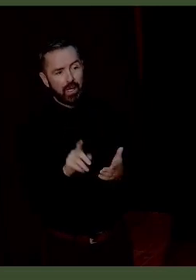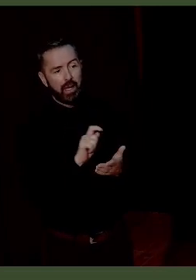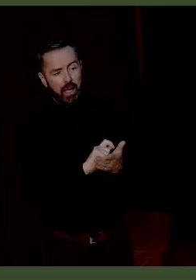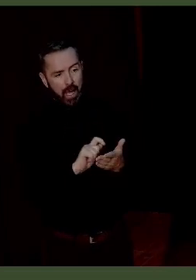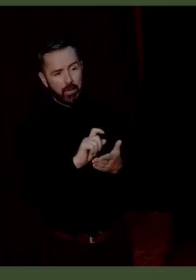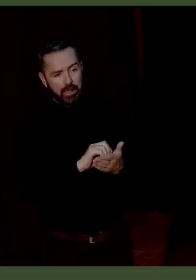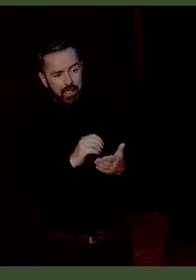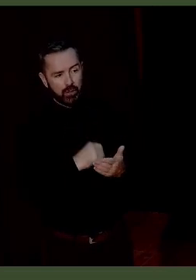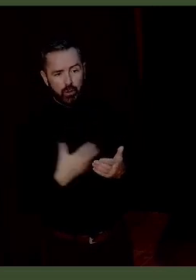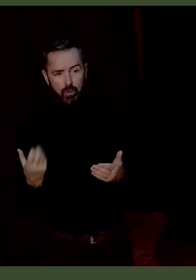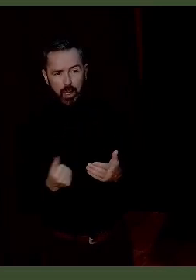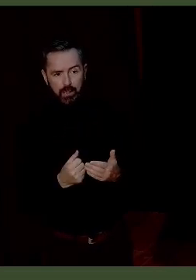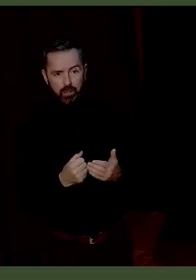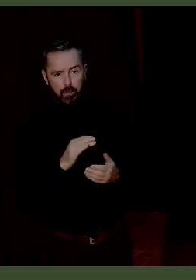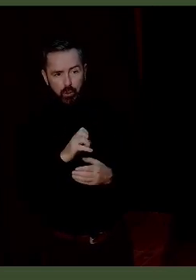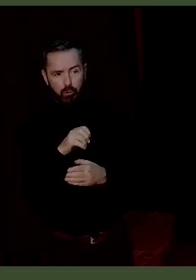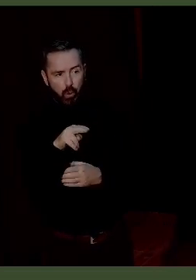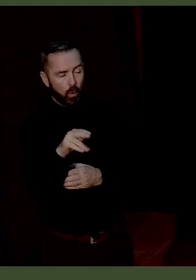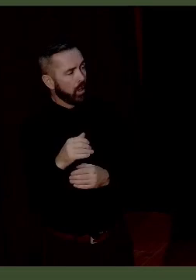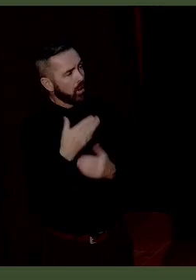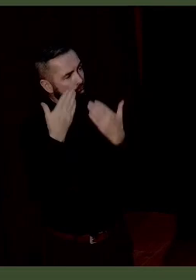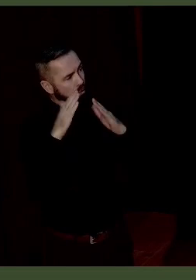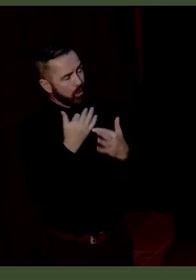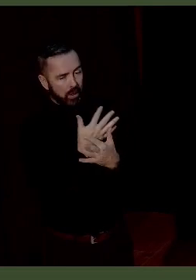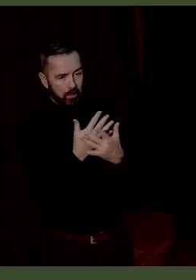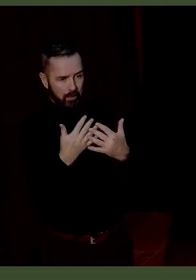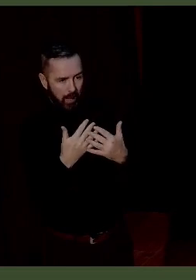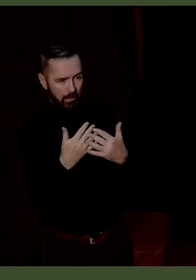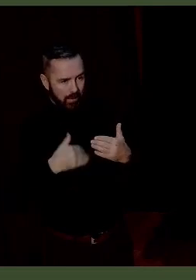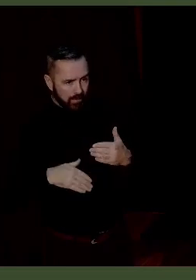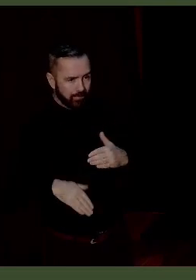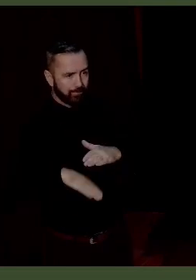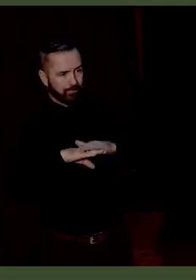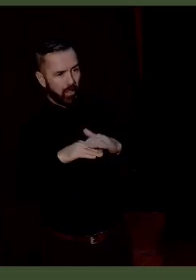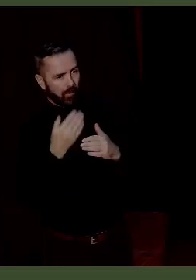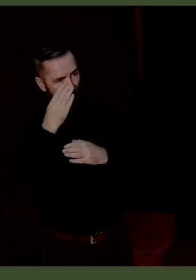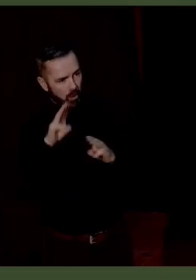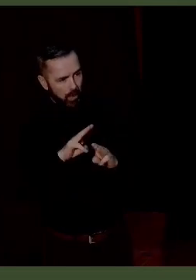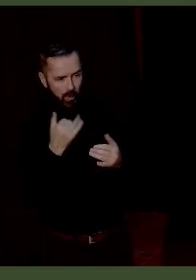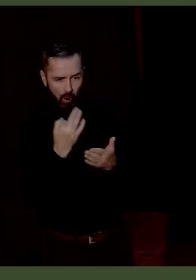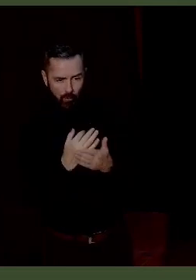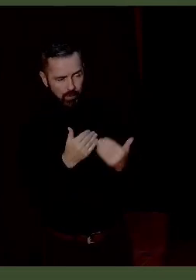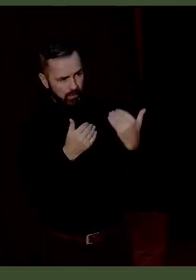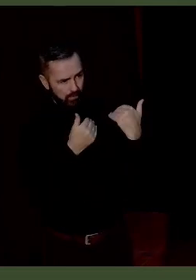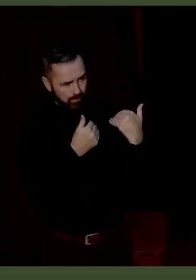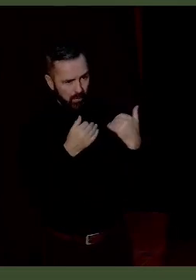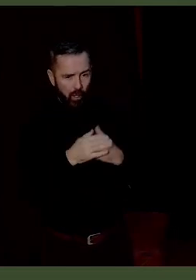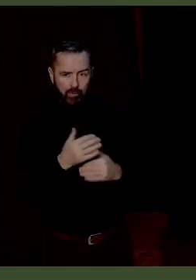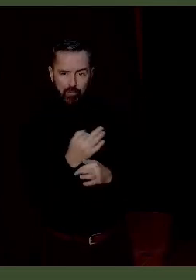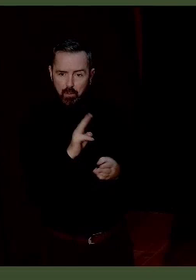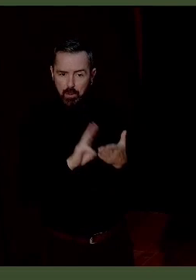Applications to the Mandatory Pensions Bureau show the extent to which Irish people were often dependent on support from family members. And I'm not talking